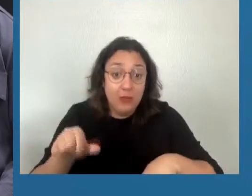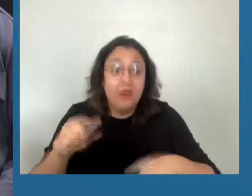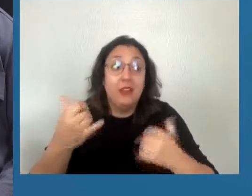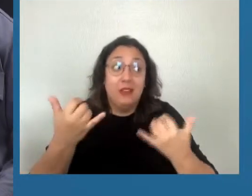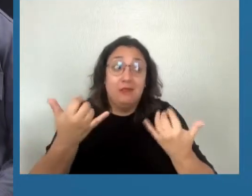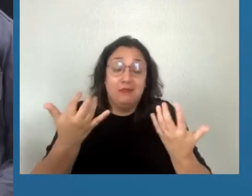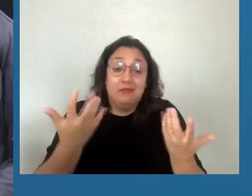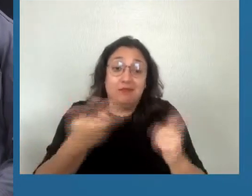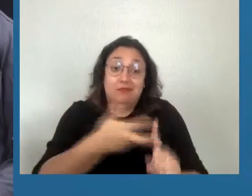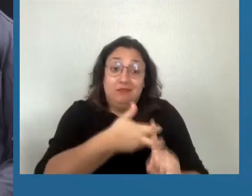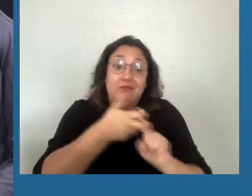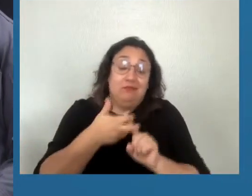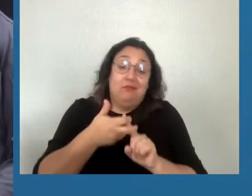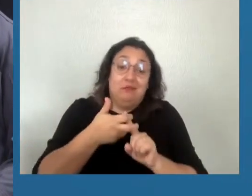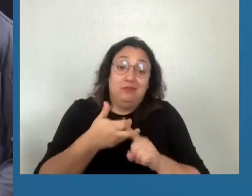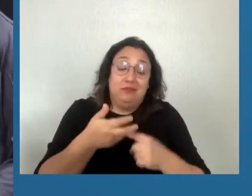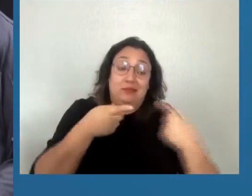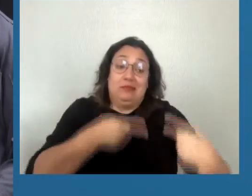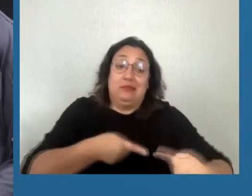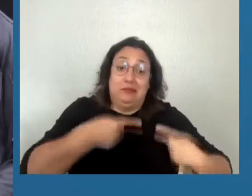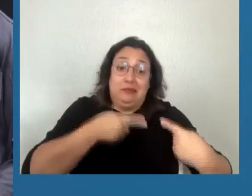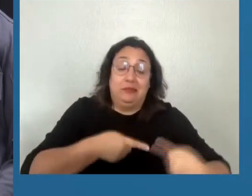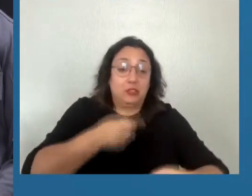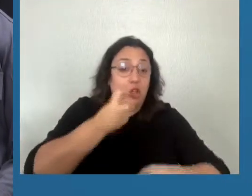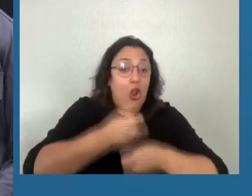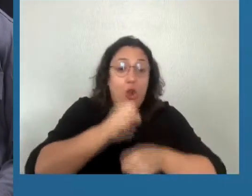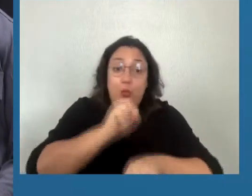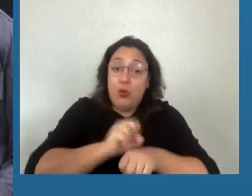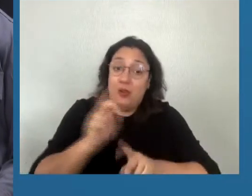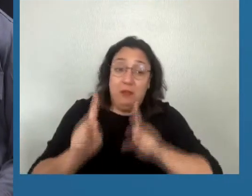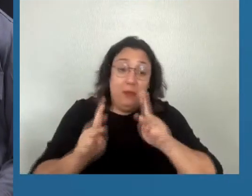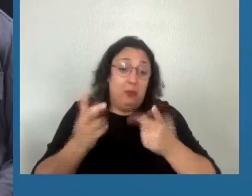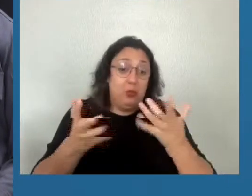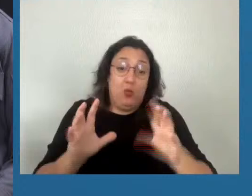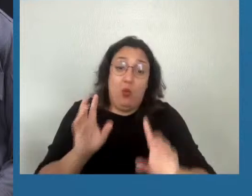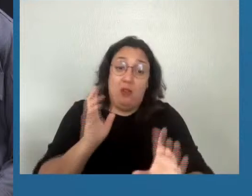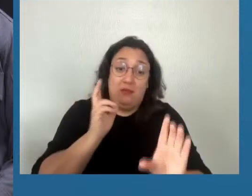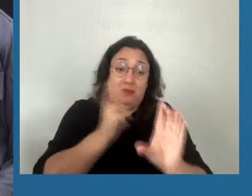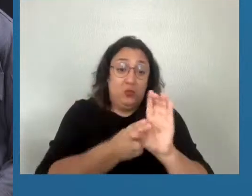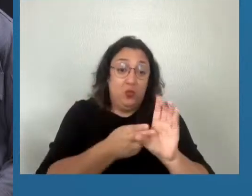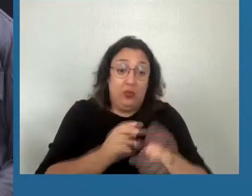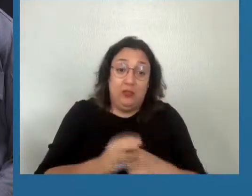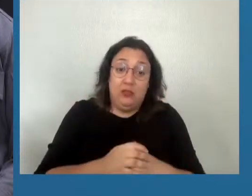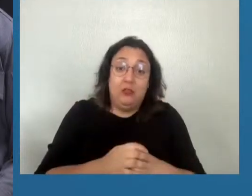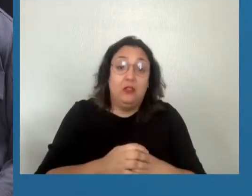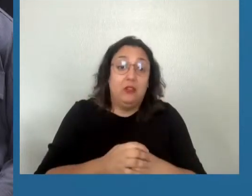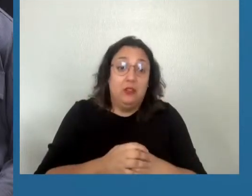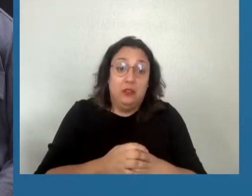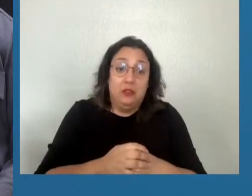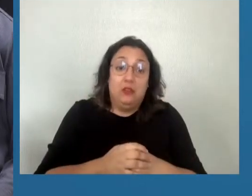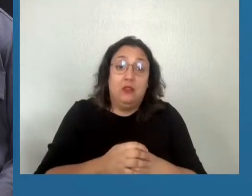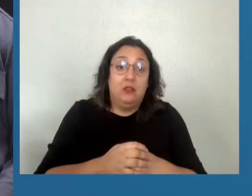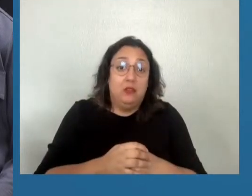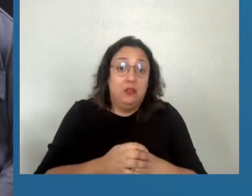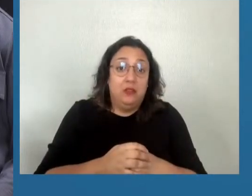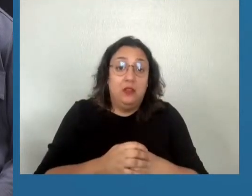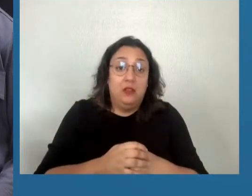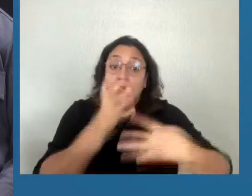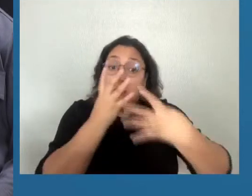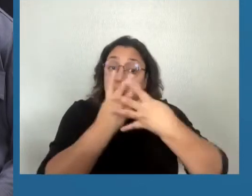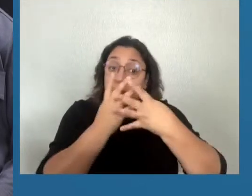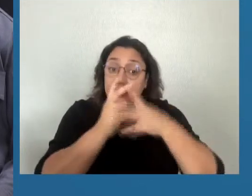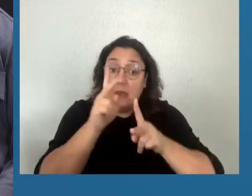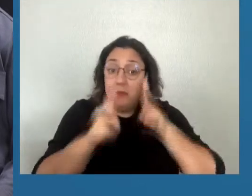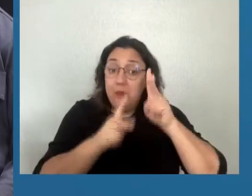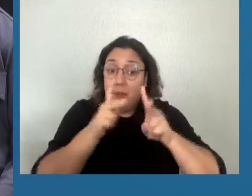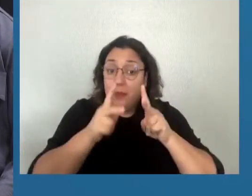These are hard jobs. Not everybody's signing up for them. We're doing the very best we can. The prison population has declined by half over the last